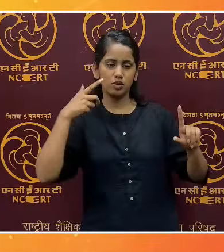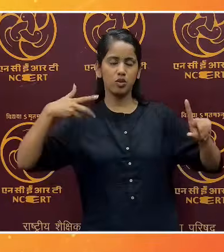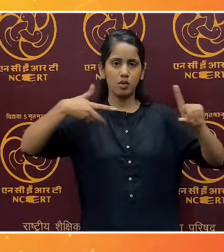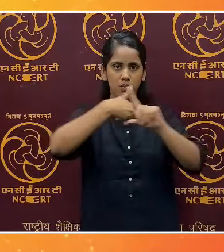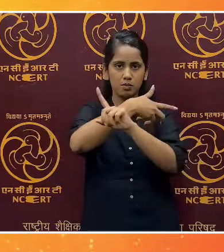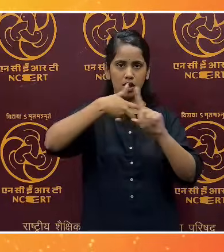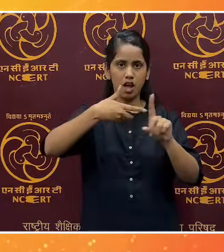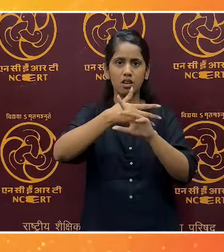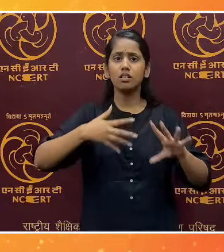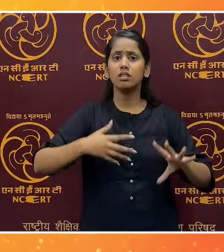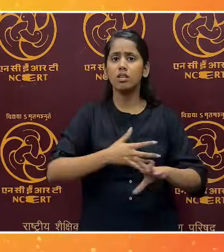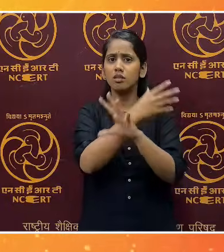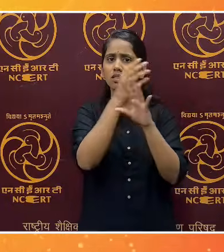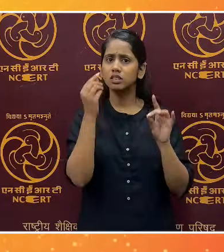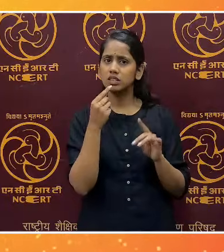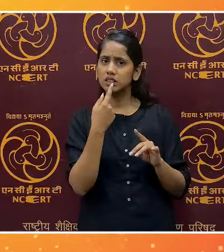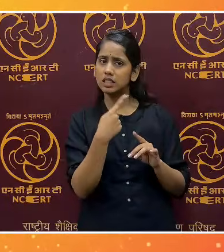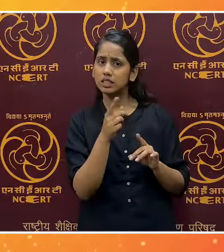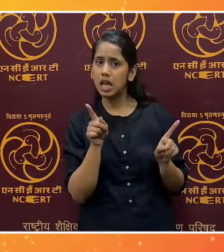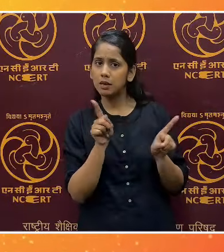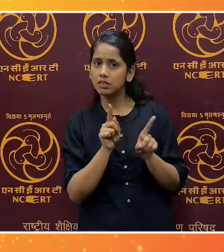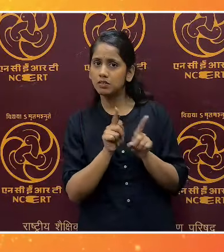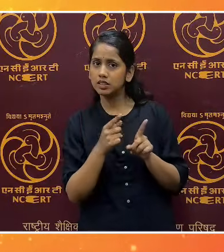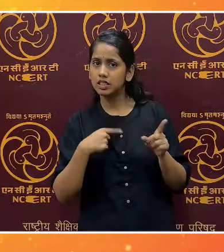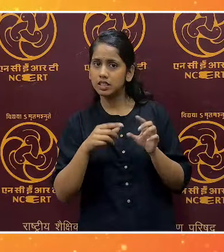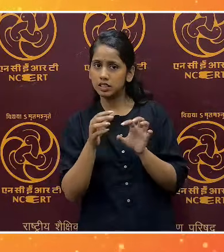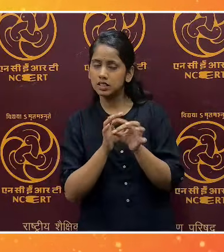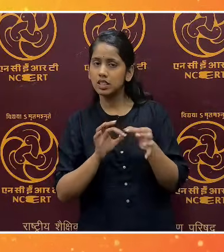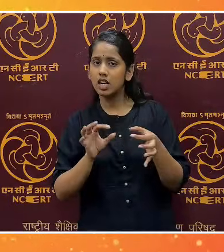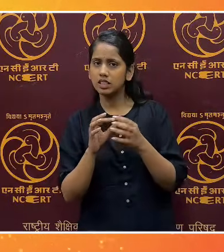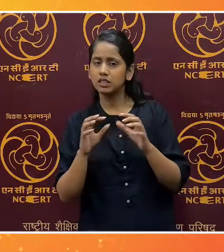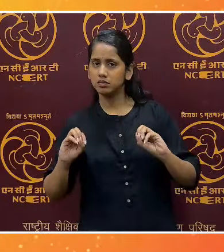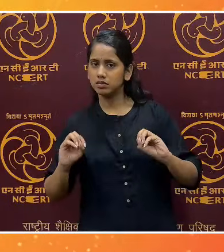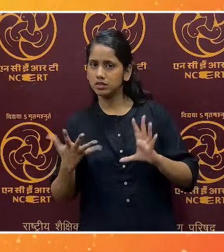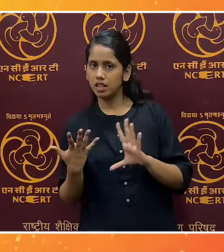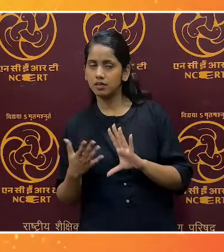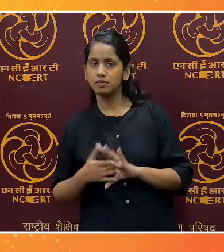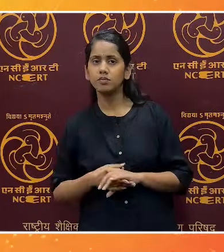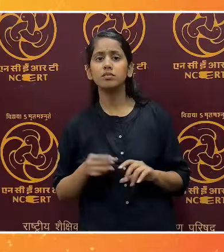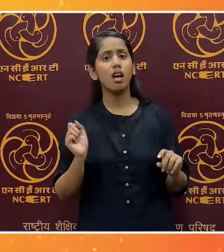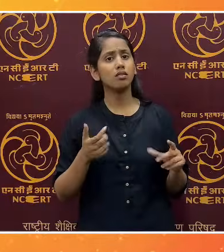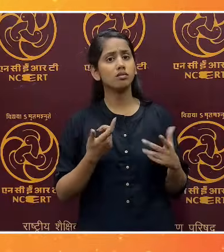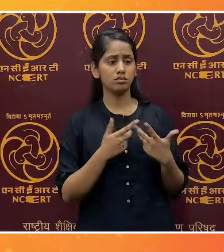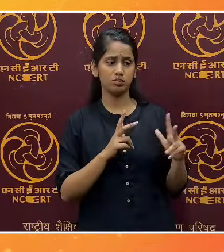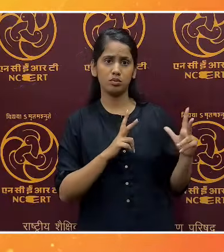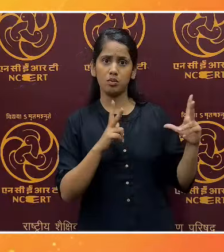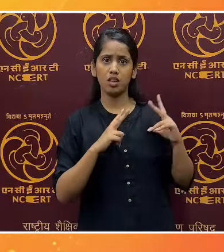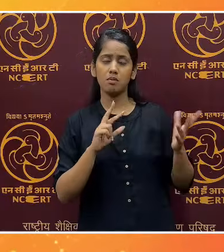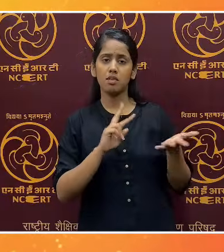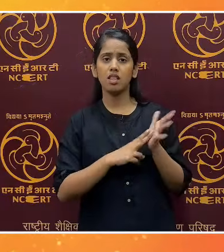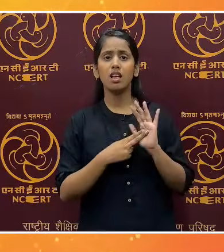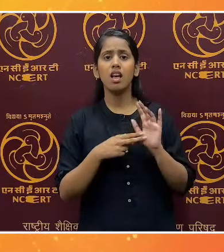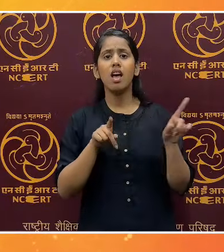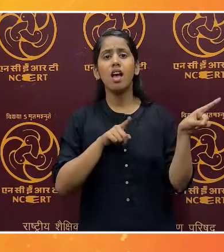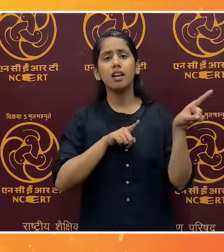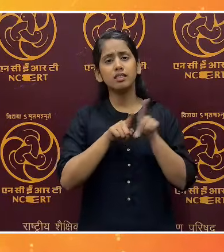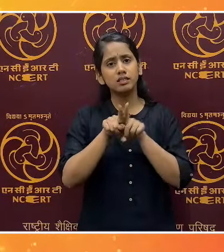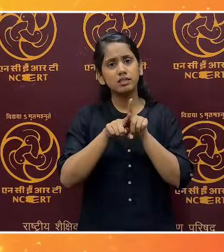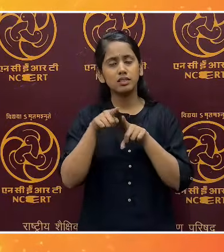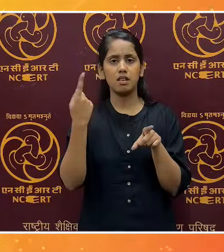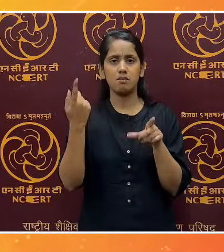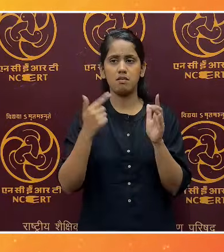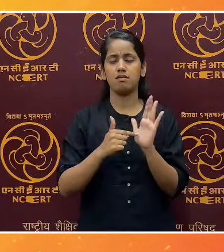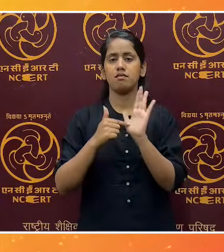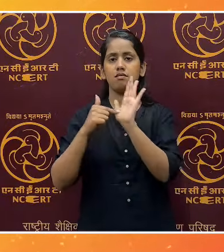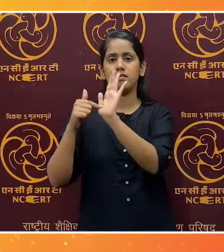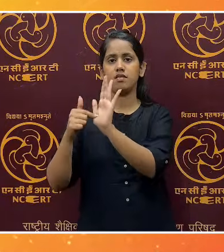So do we also create such videos here in NCERT? See, which you are saying, like these are the example, these are the formats, different kind of